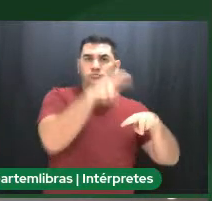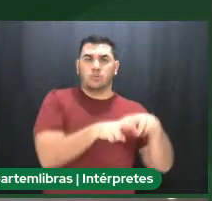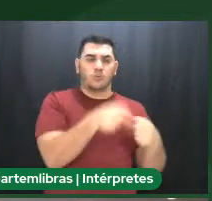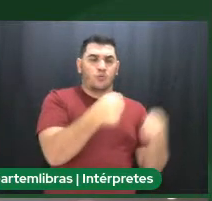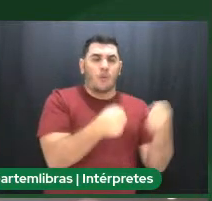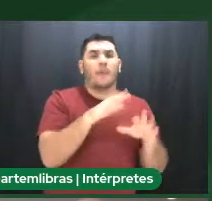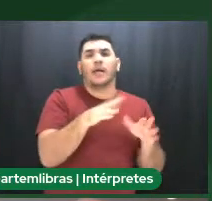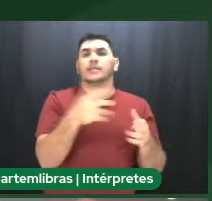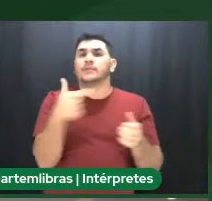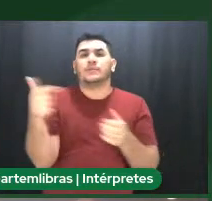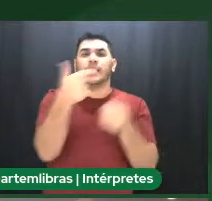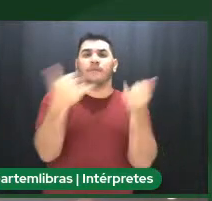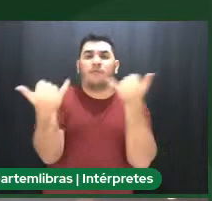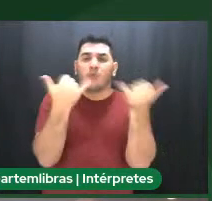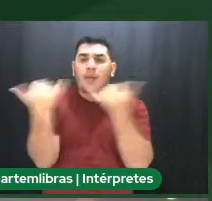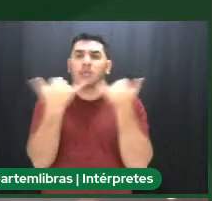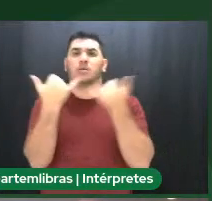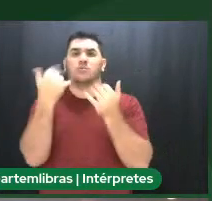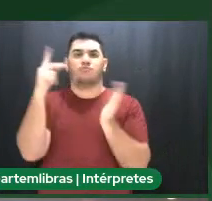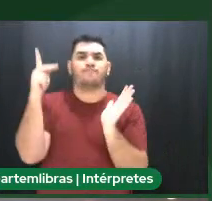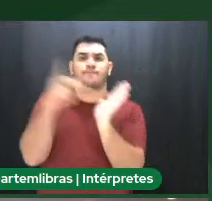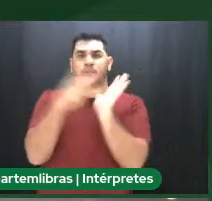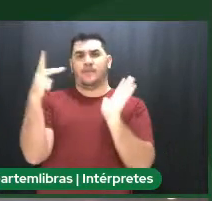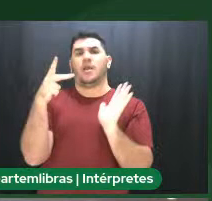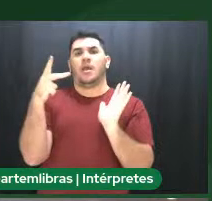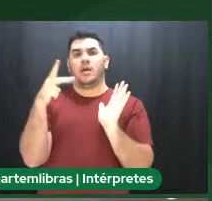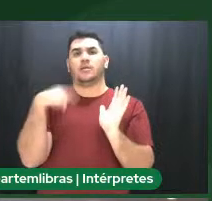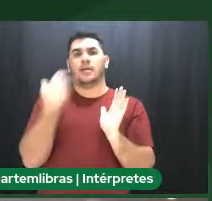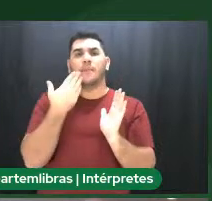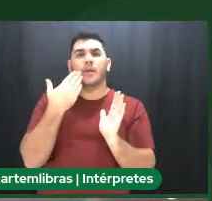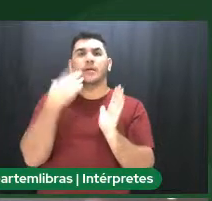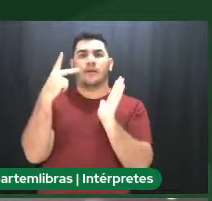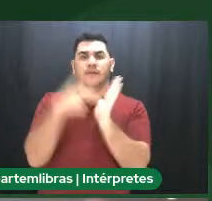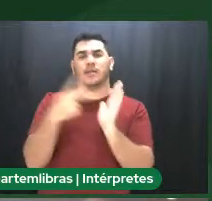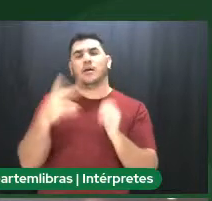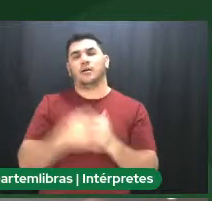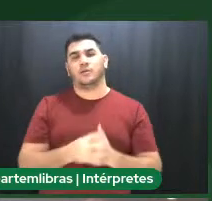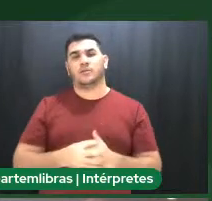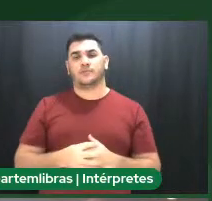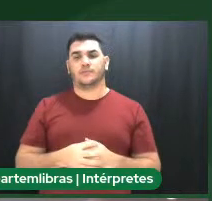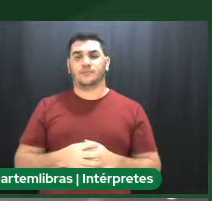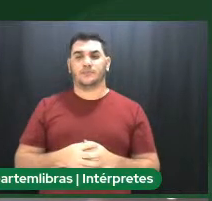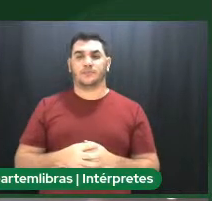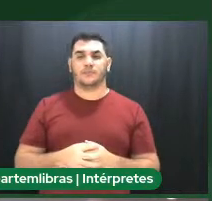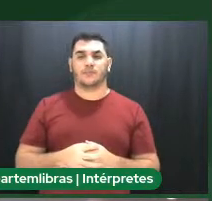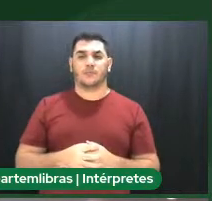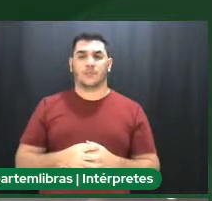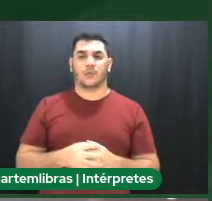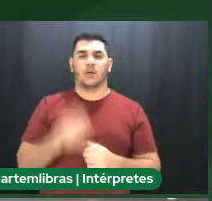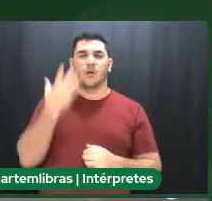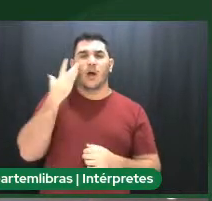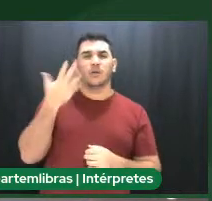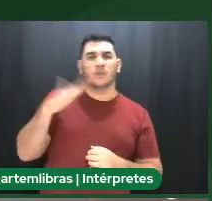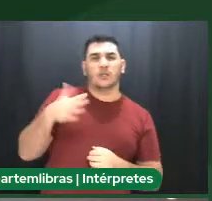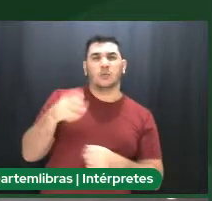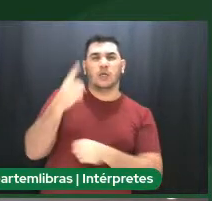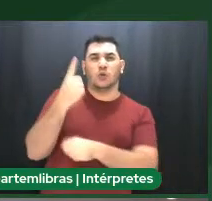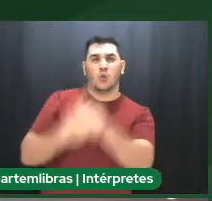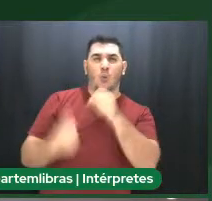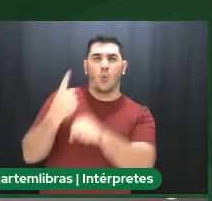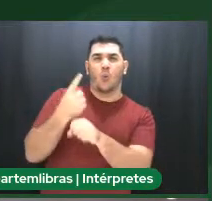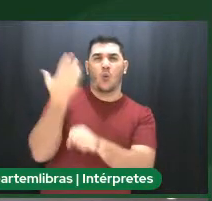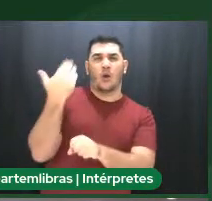About a month ago in the United States, the National Highway Transportation Safety Administration began